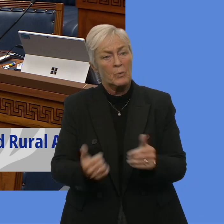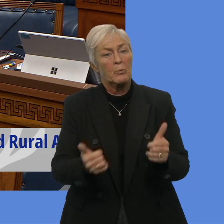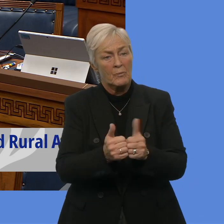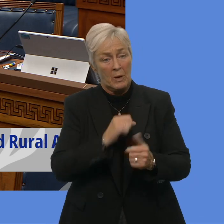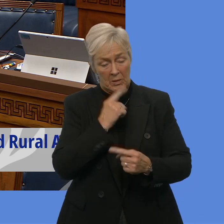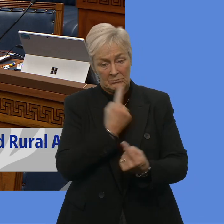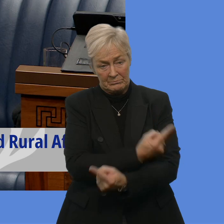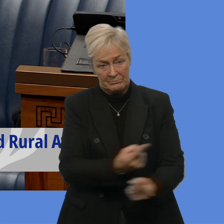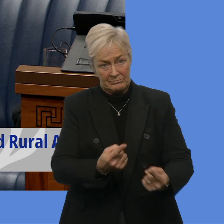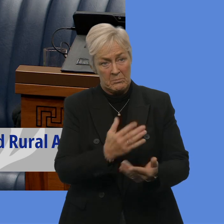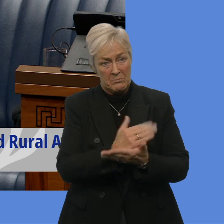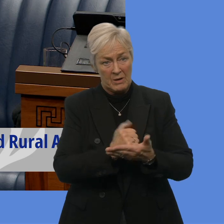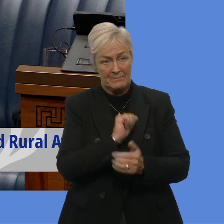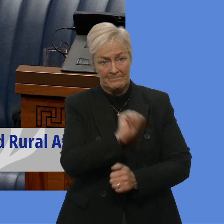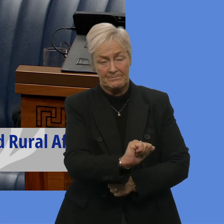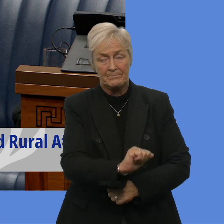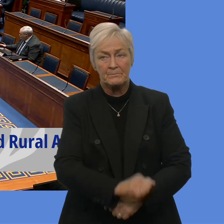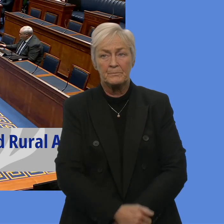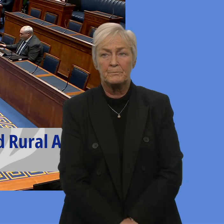with the executive as part of that. Robinson.